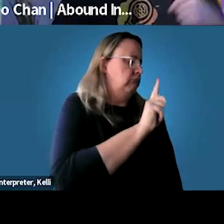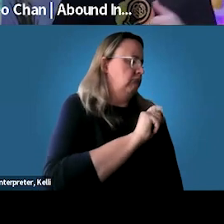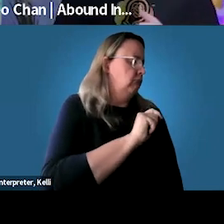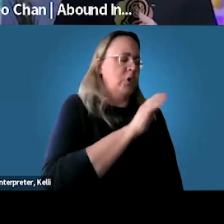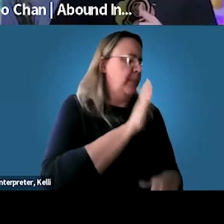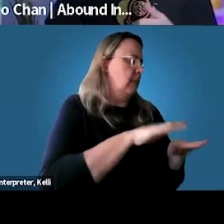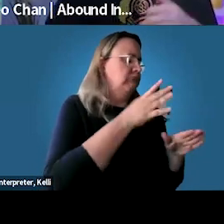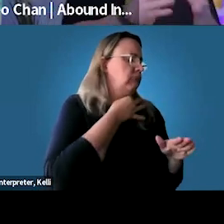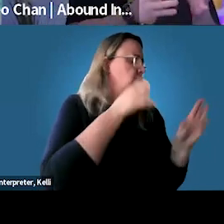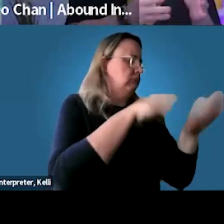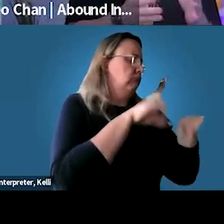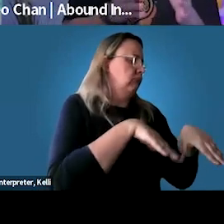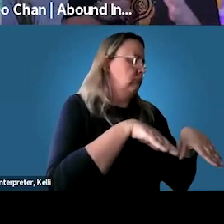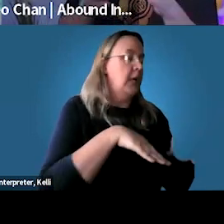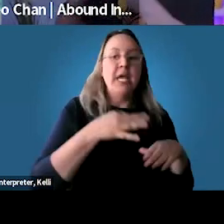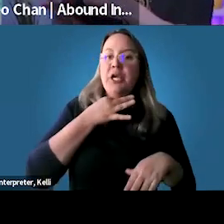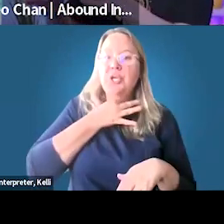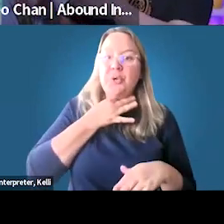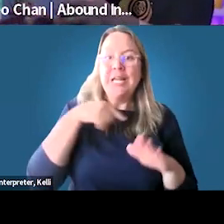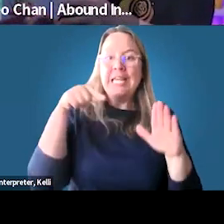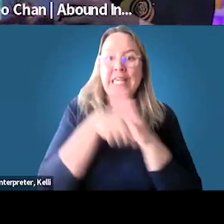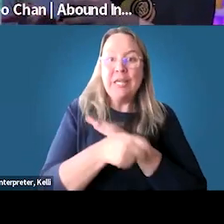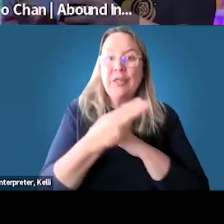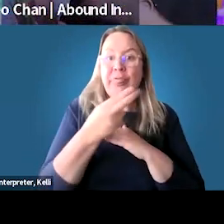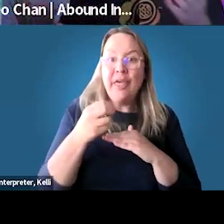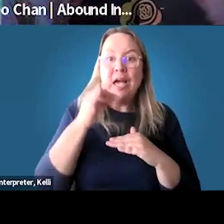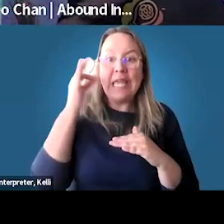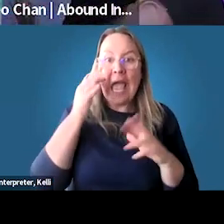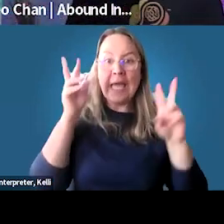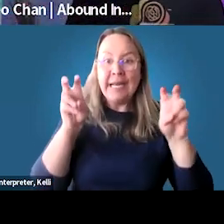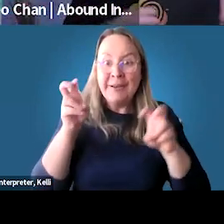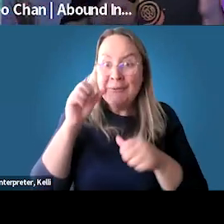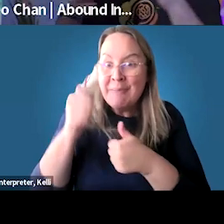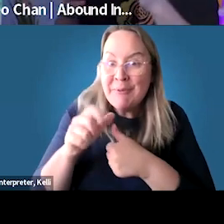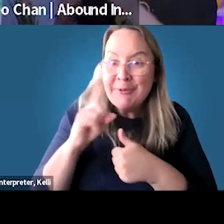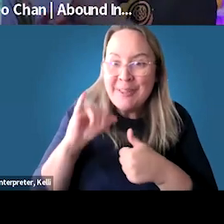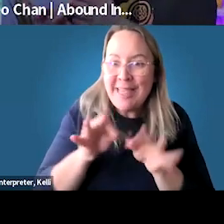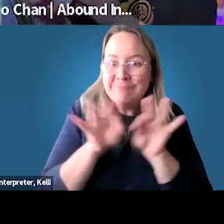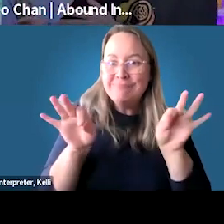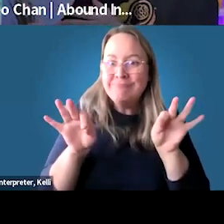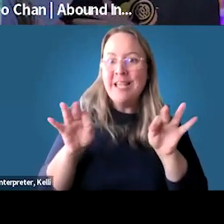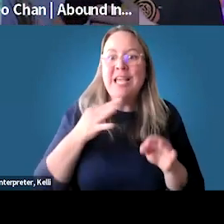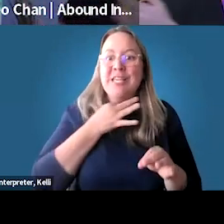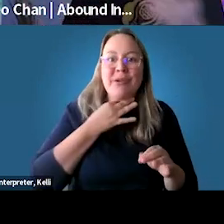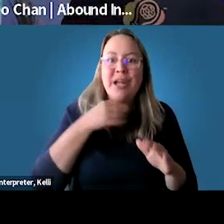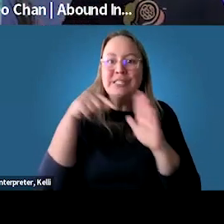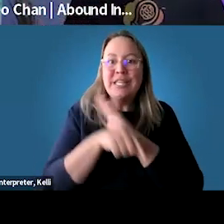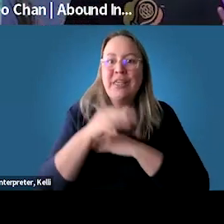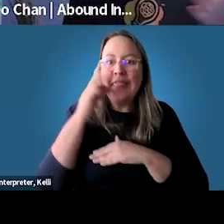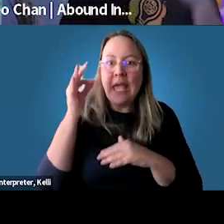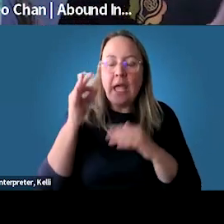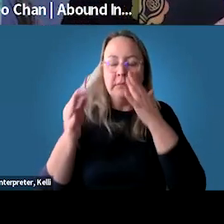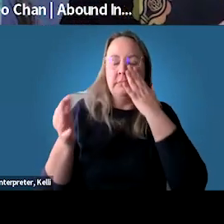We've heard phrases like this: curiosity killed the cat, right? Curiosity has killed the cat. And